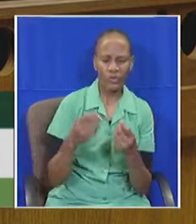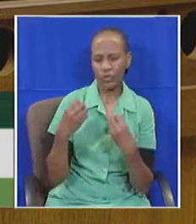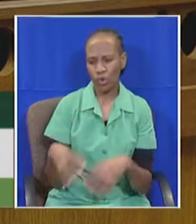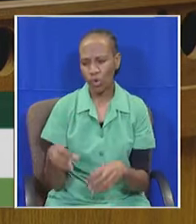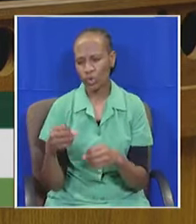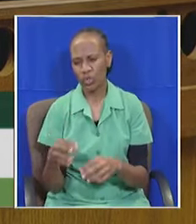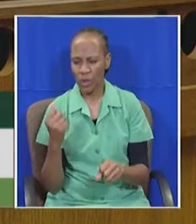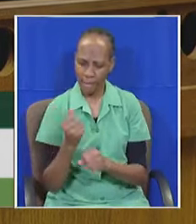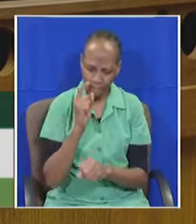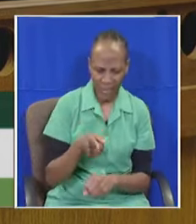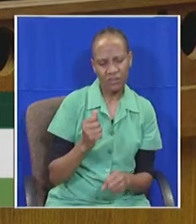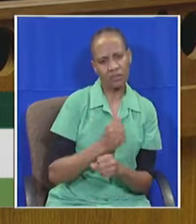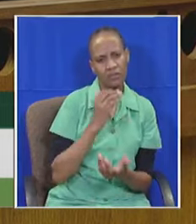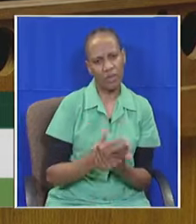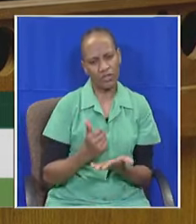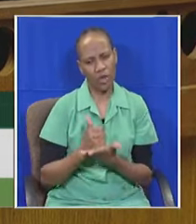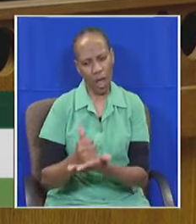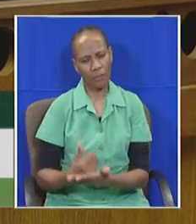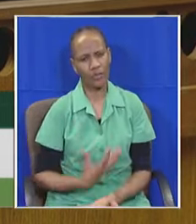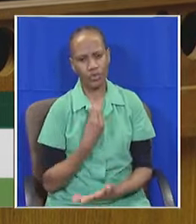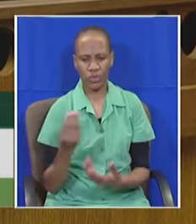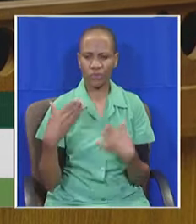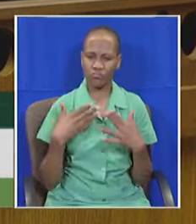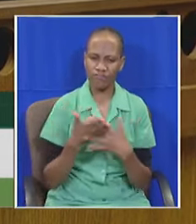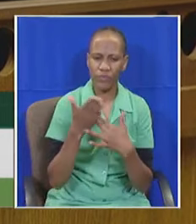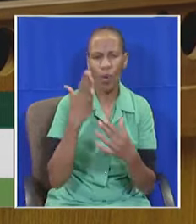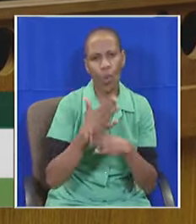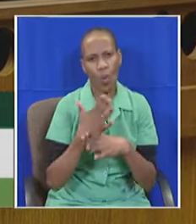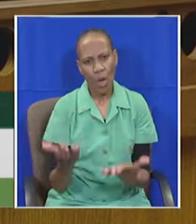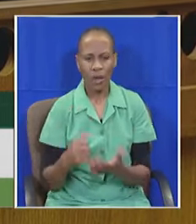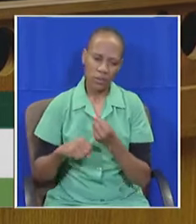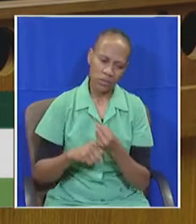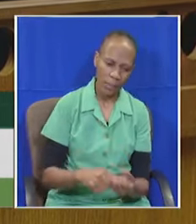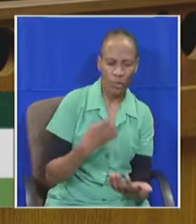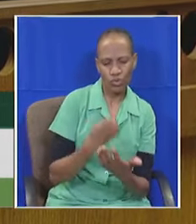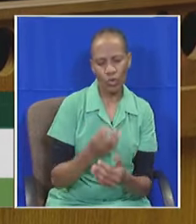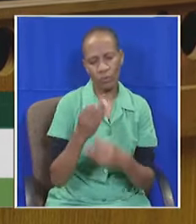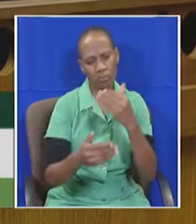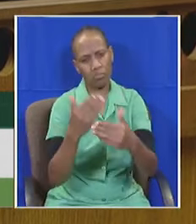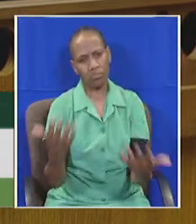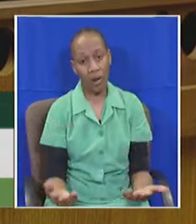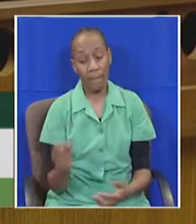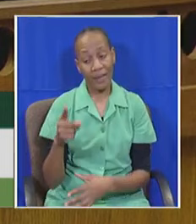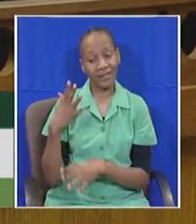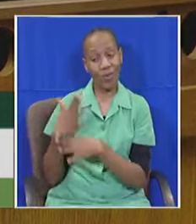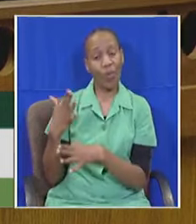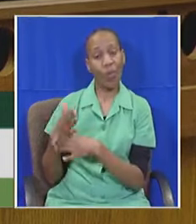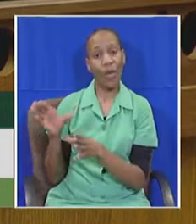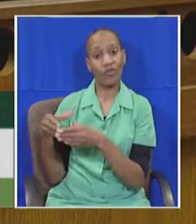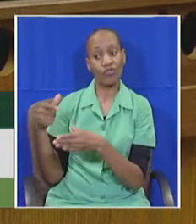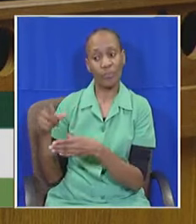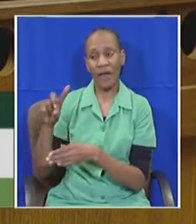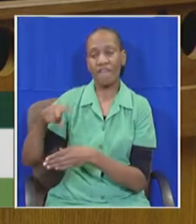create an environment for the youth to become employed and propel the economy forward. While the workforce of first world countries